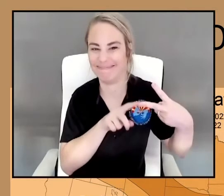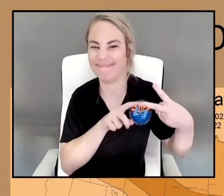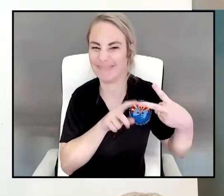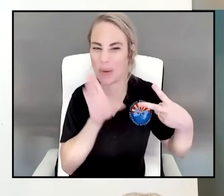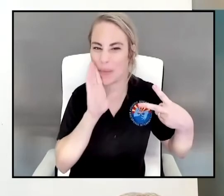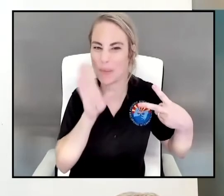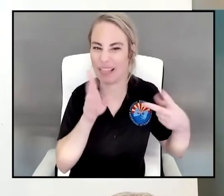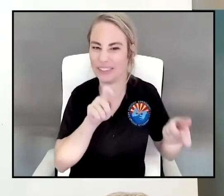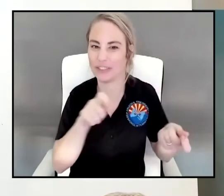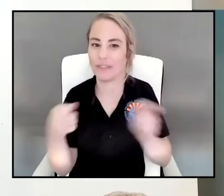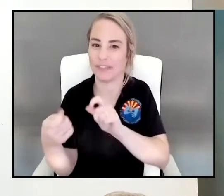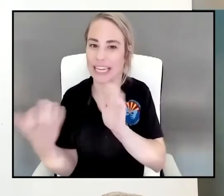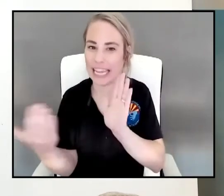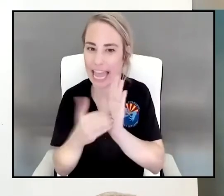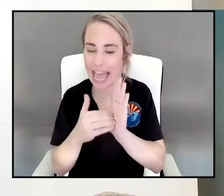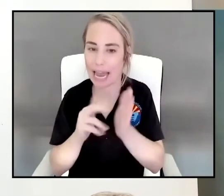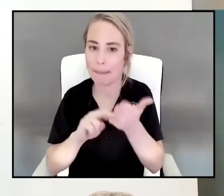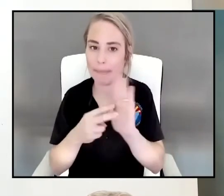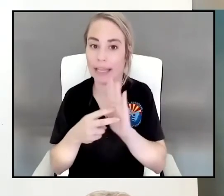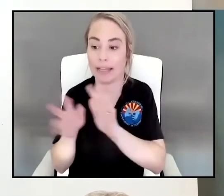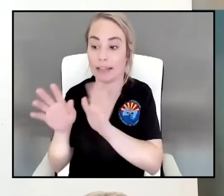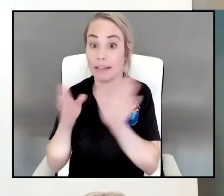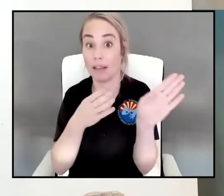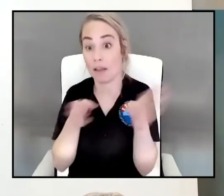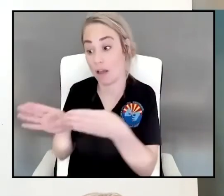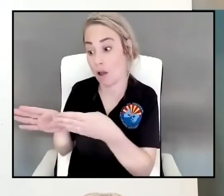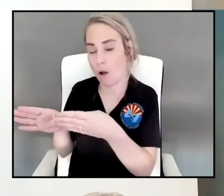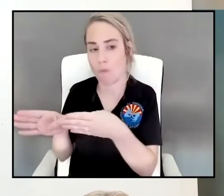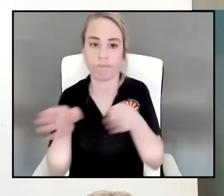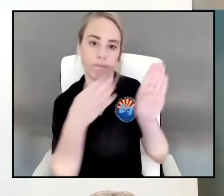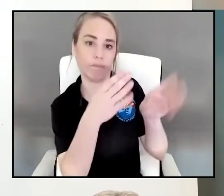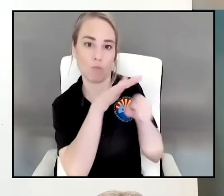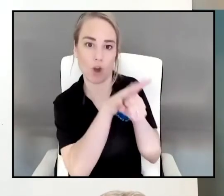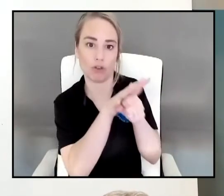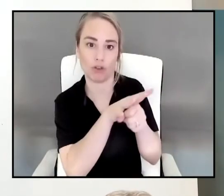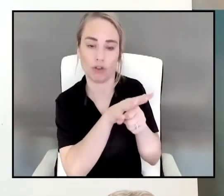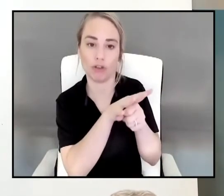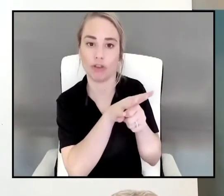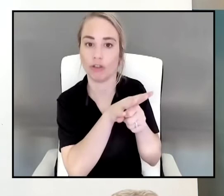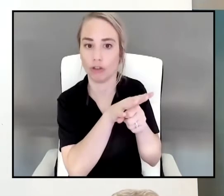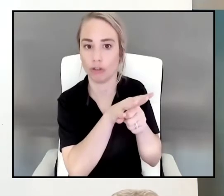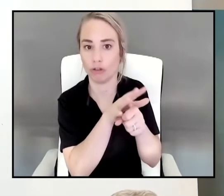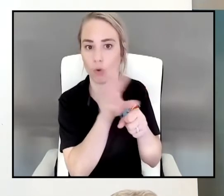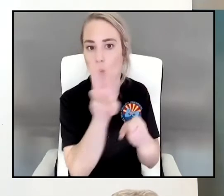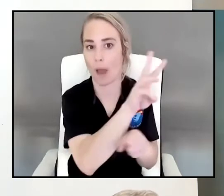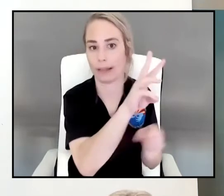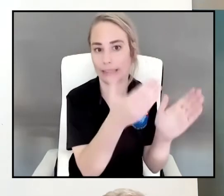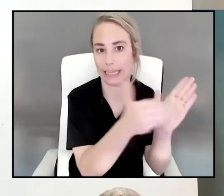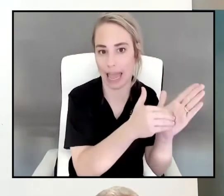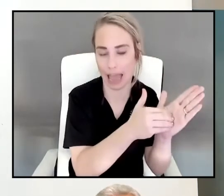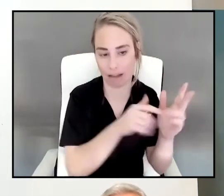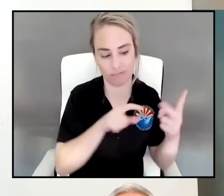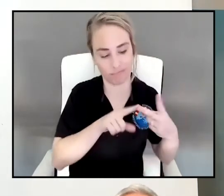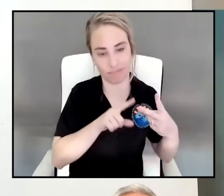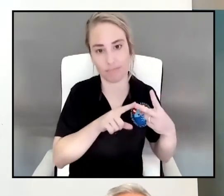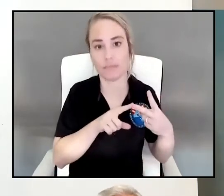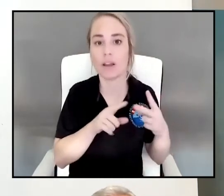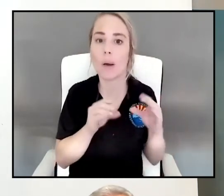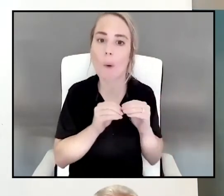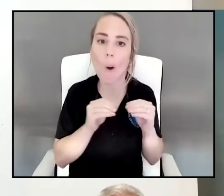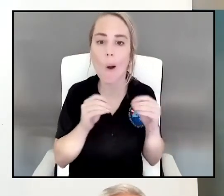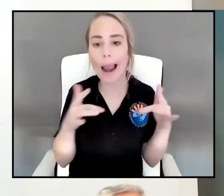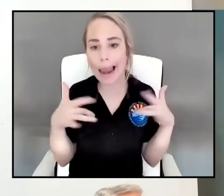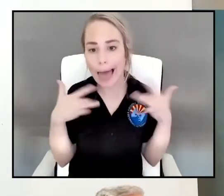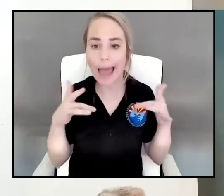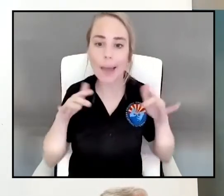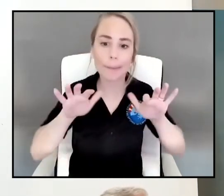pressure setting up back over the four corners. And what that'll do for us is it'll probably keep us either equal chances of having more or